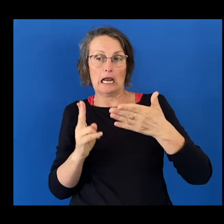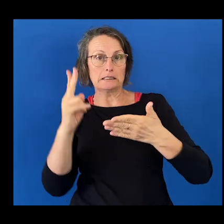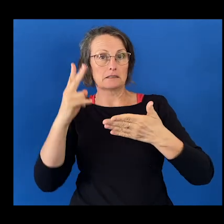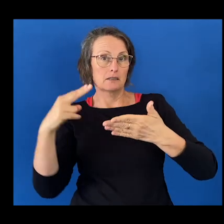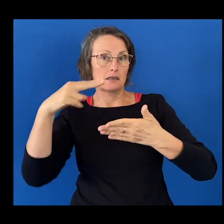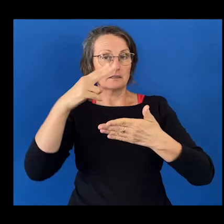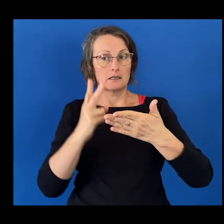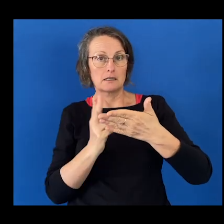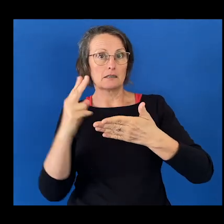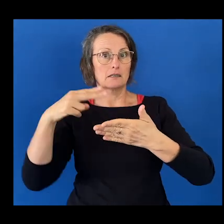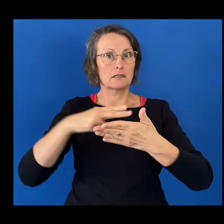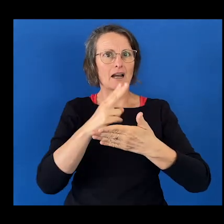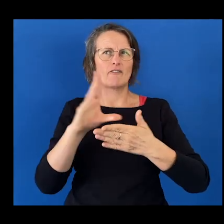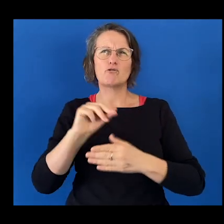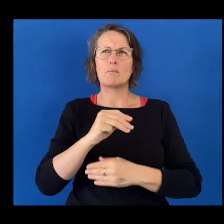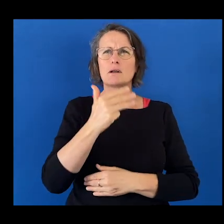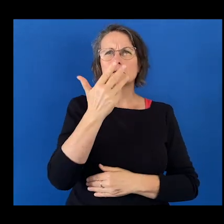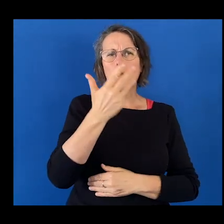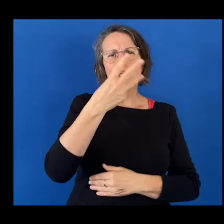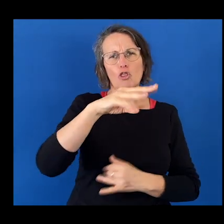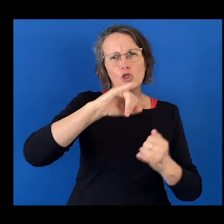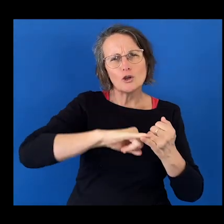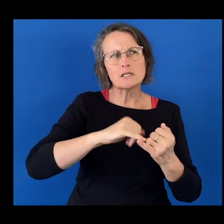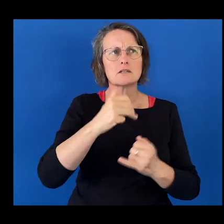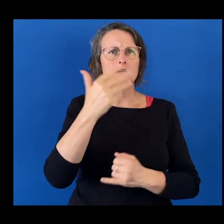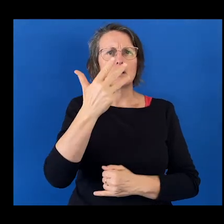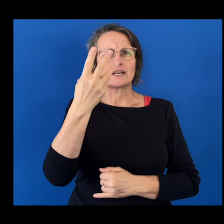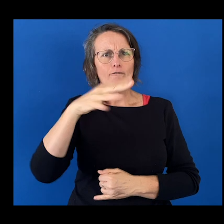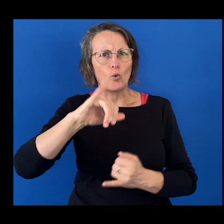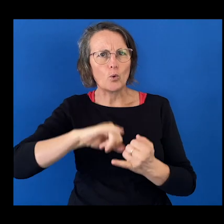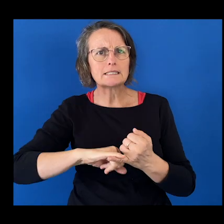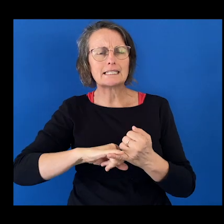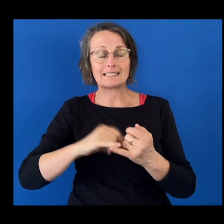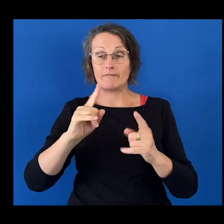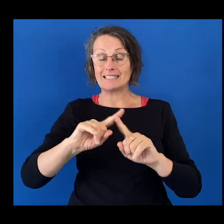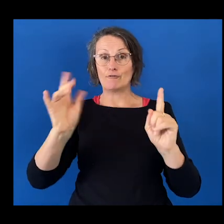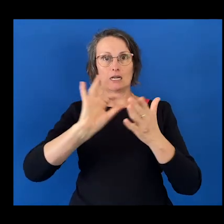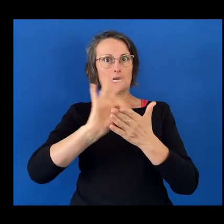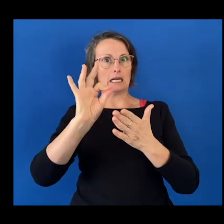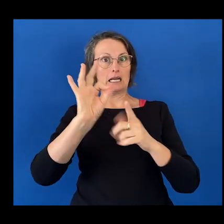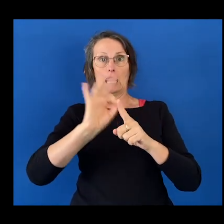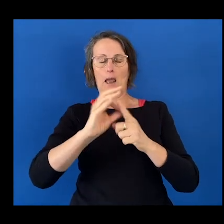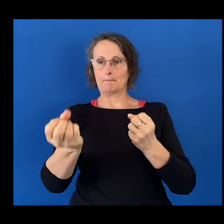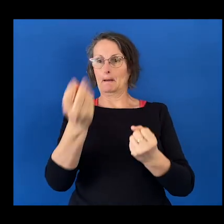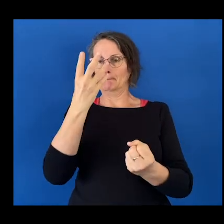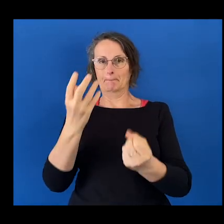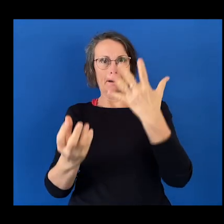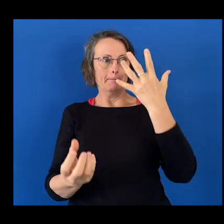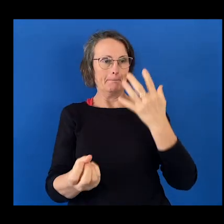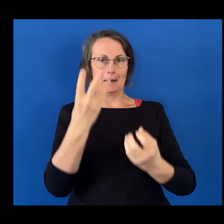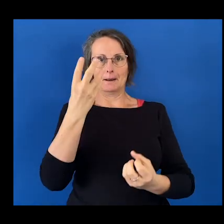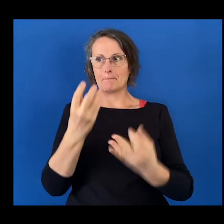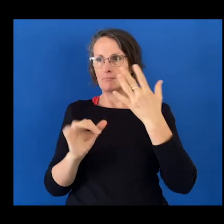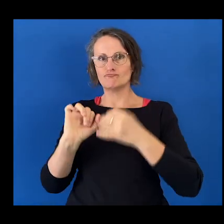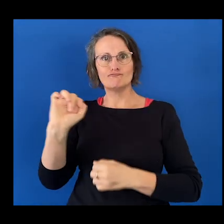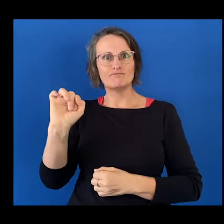these are, you know, the images from the late 30s and 40s, where he really sings. These colors explode, and what he